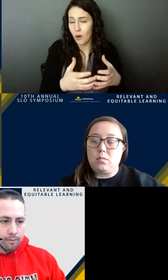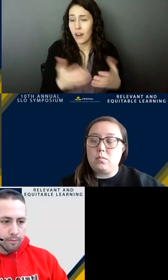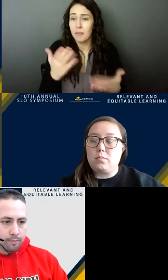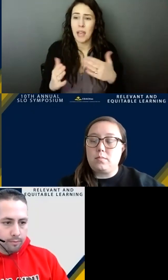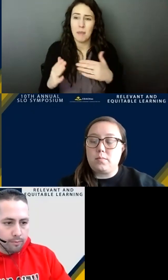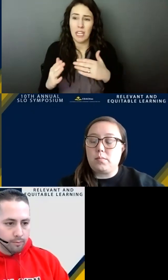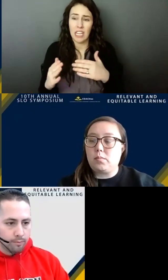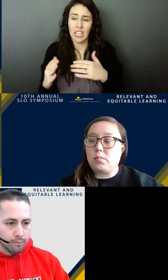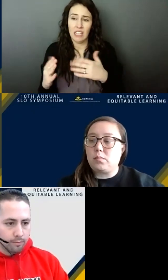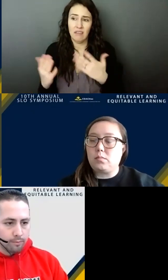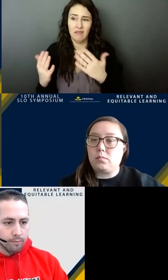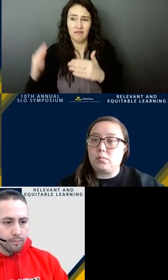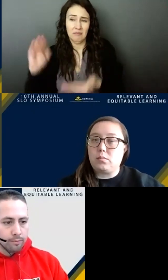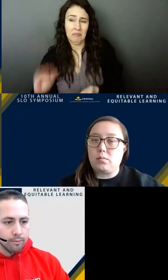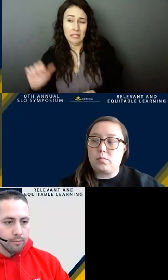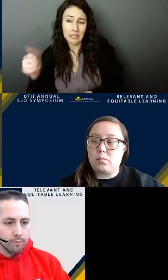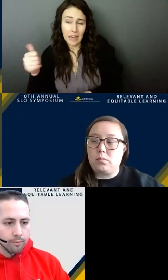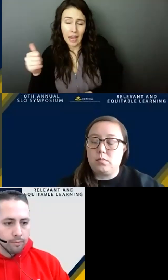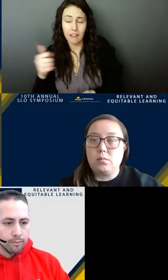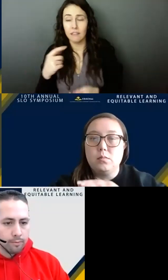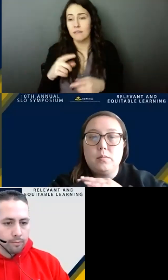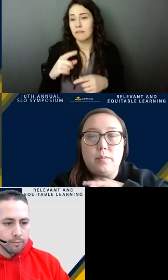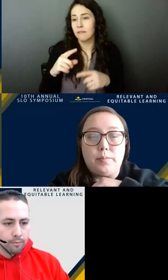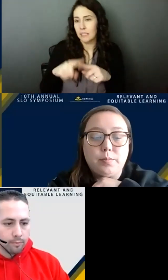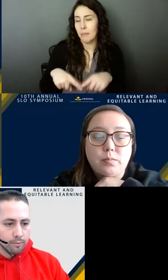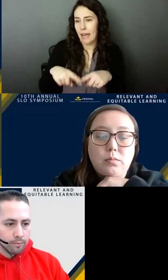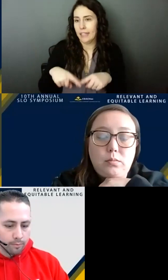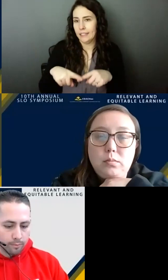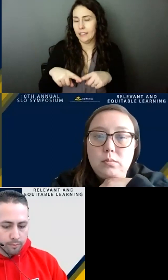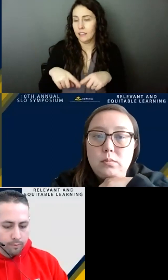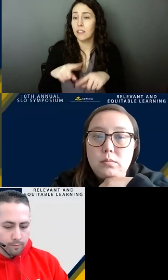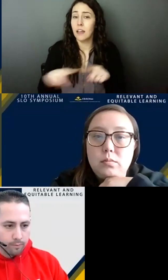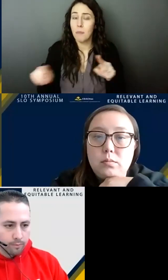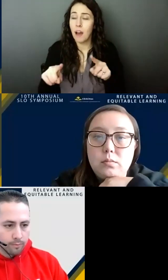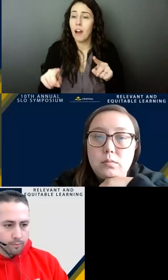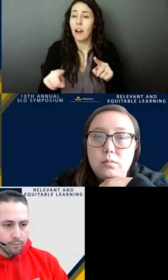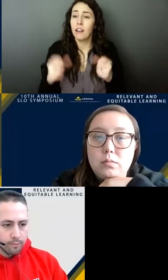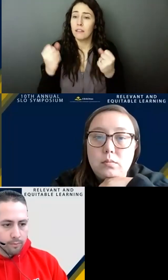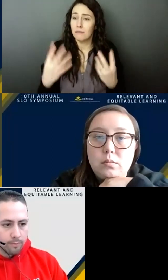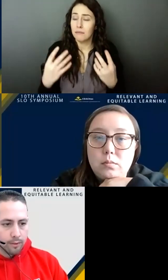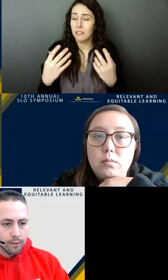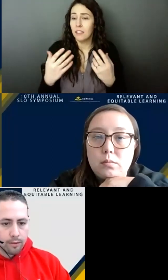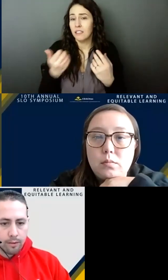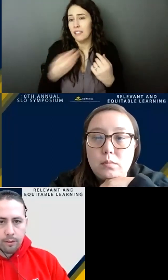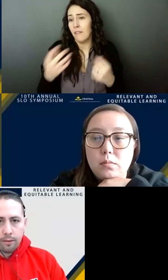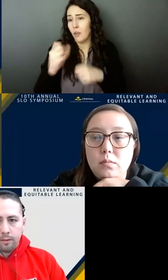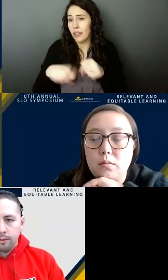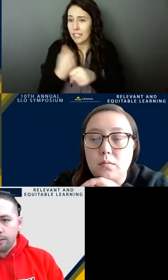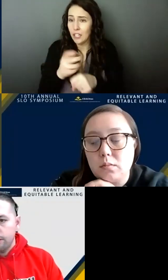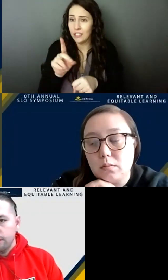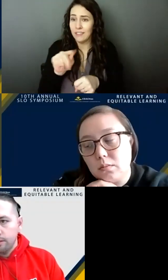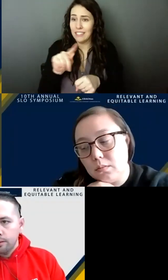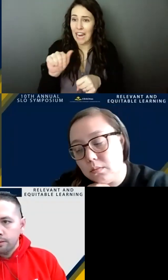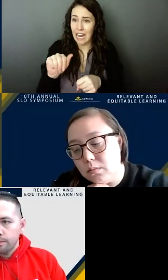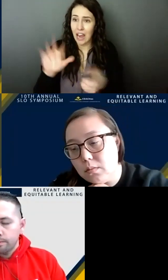It really just depends on the context. So you always want to be thinking about that. But by combining multiple years of data or multiple course sections, let's say if it's a course level, you can